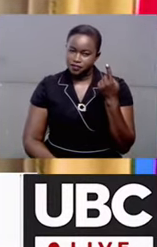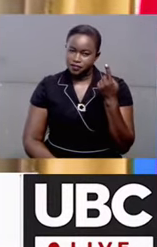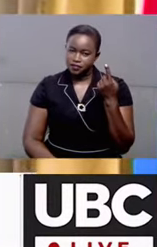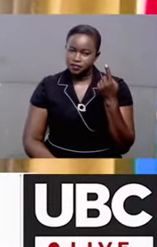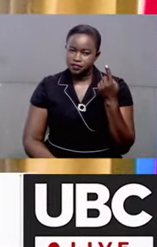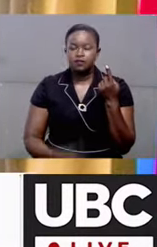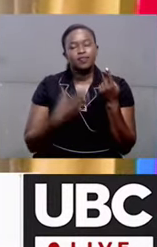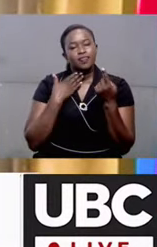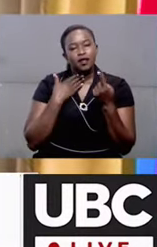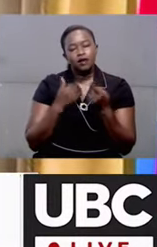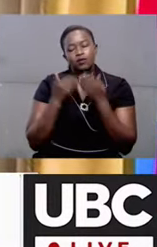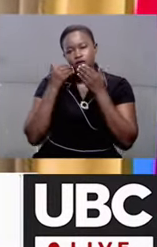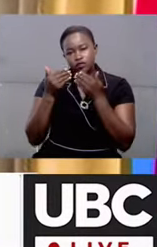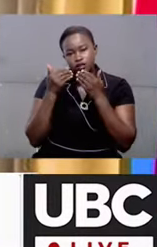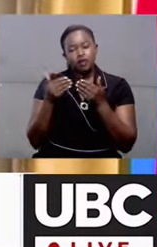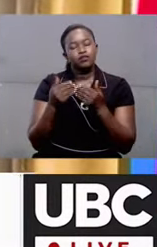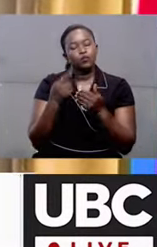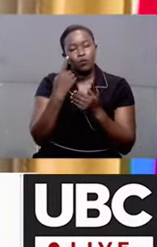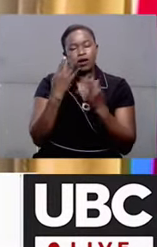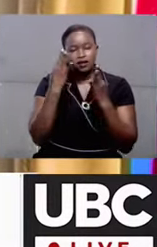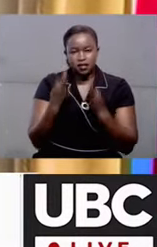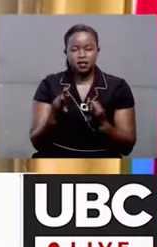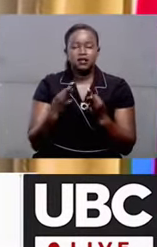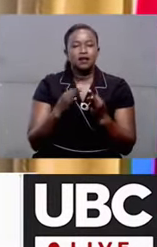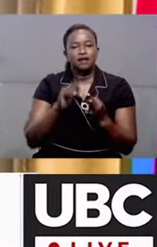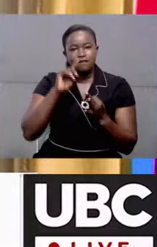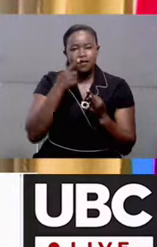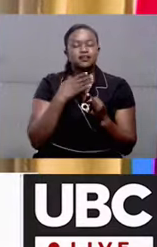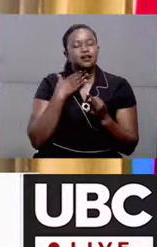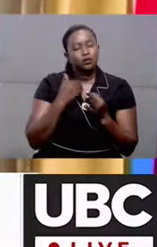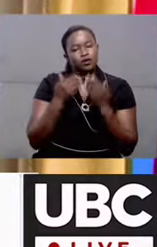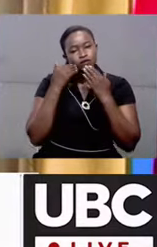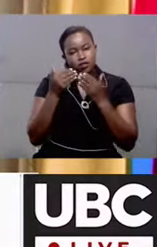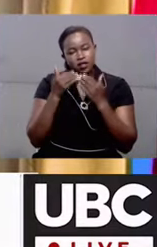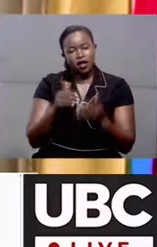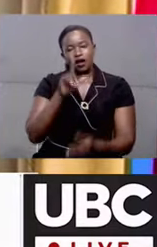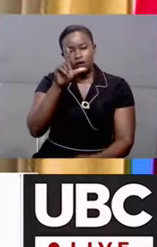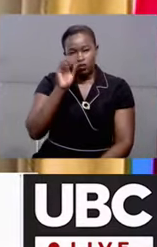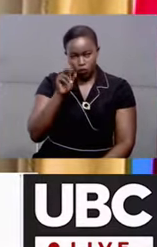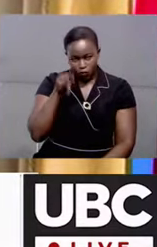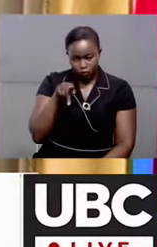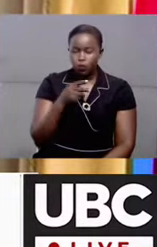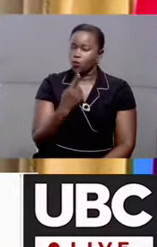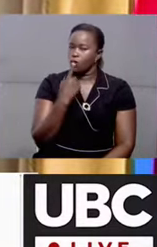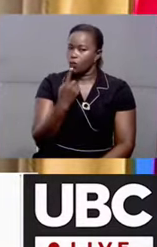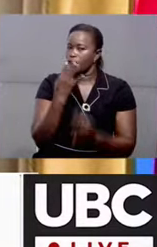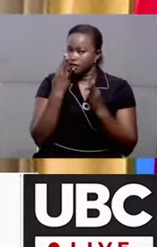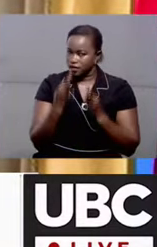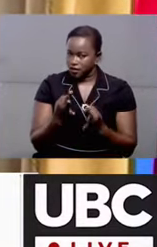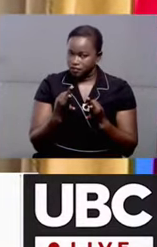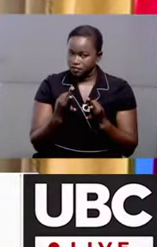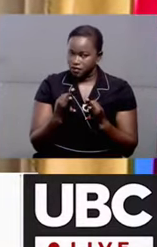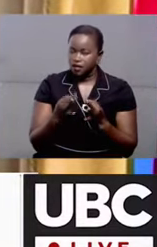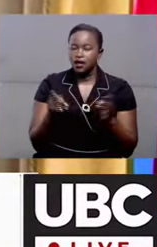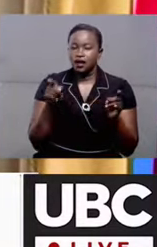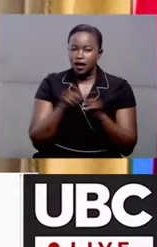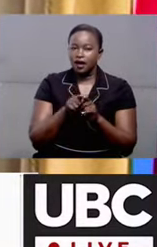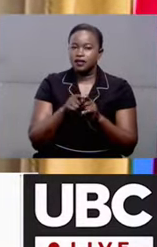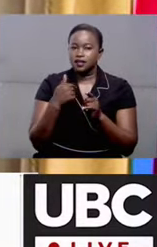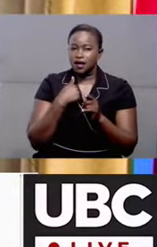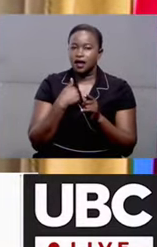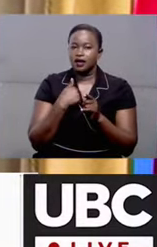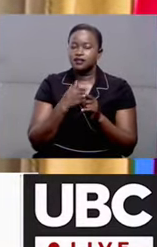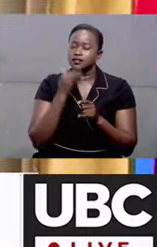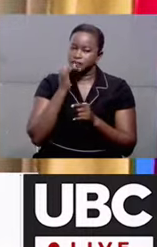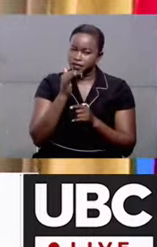I want to thank you for one thing. I want to thank, first of all, Lope for one thing. As I report, as